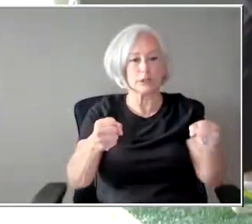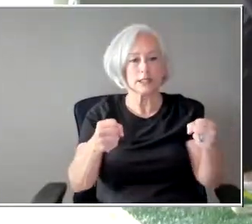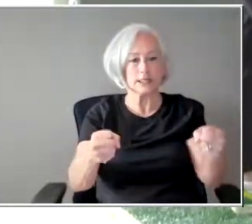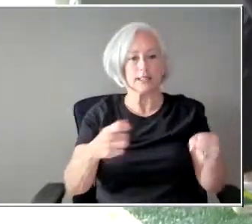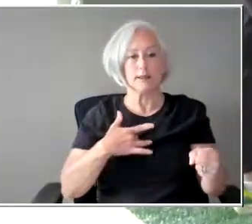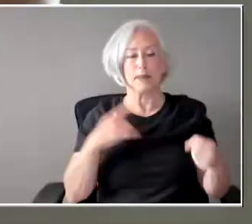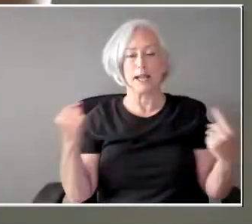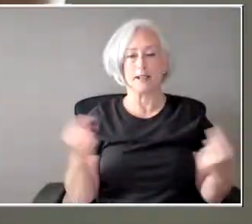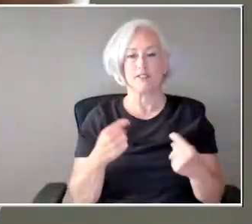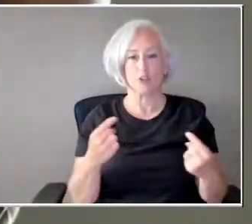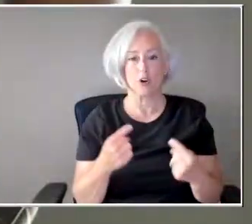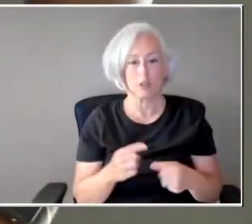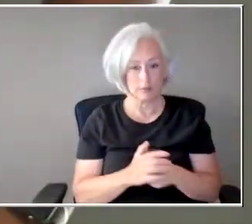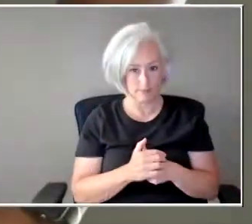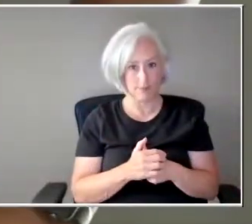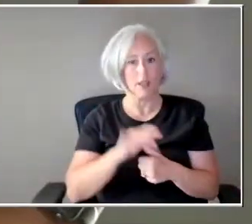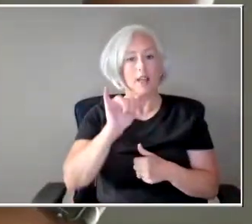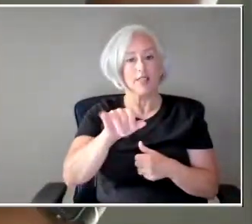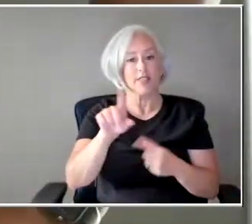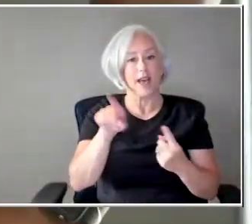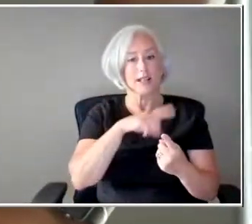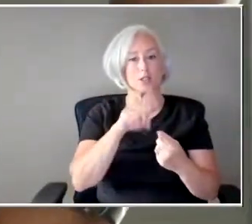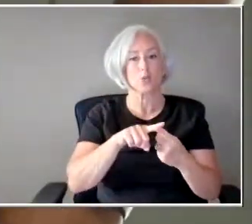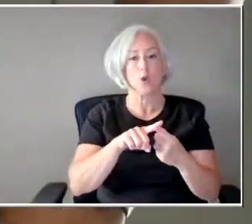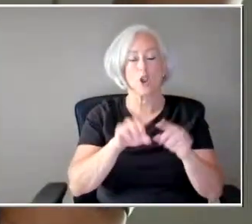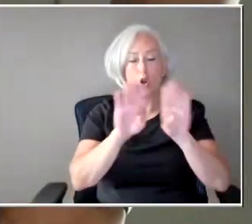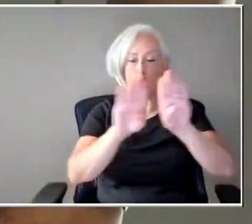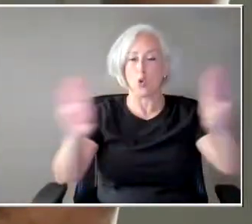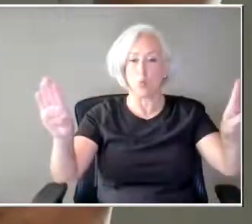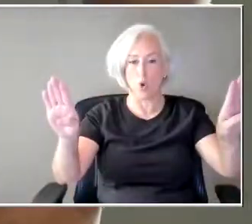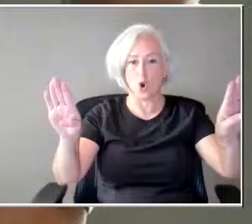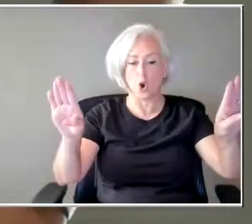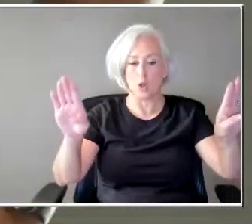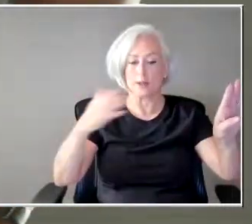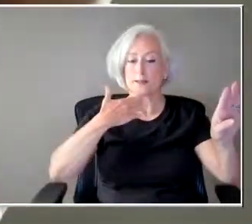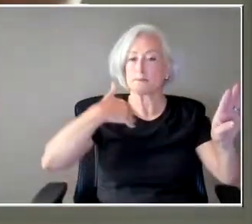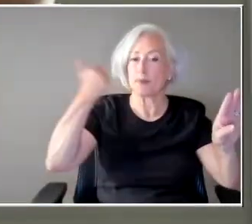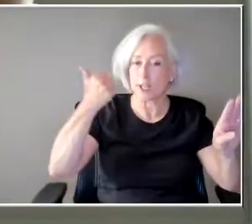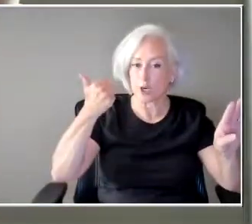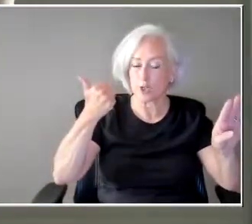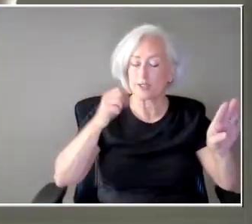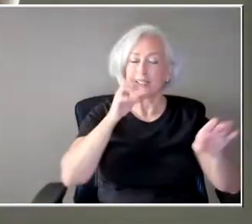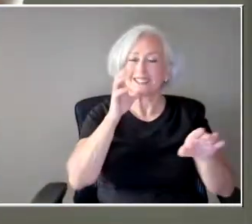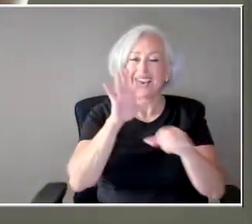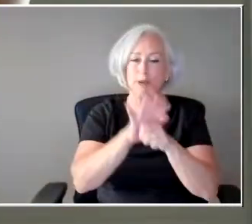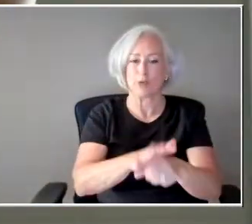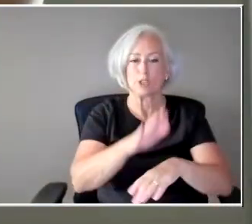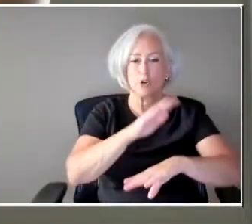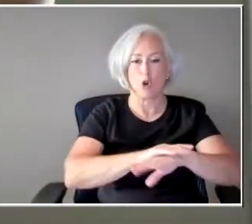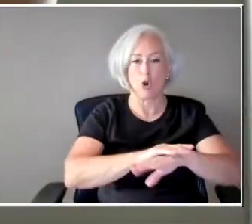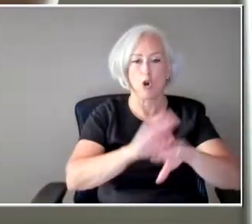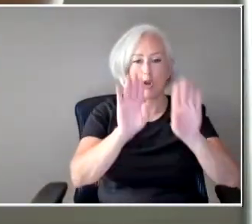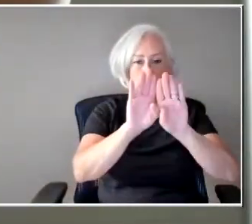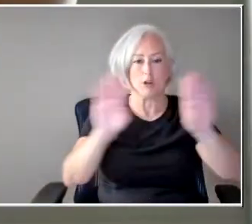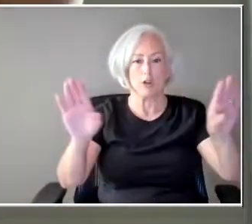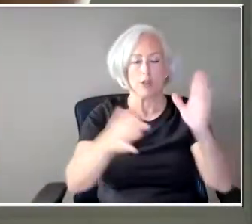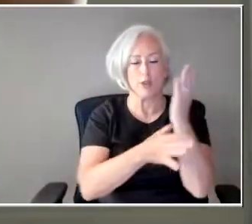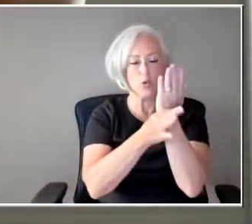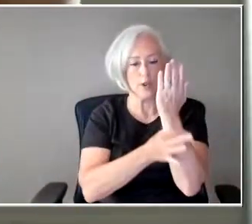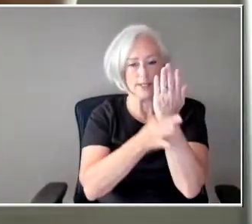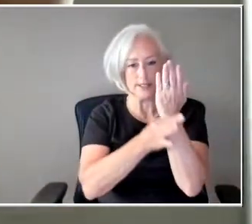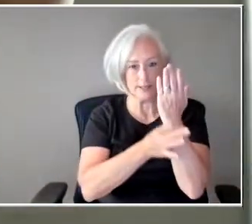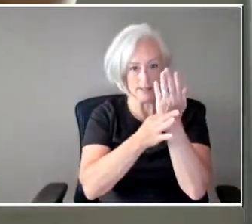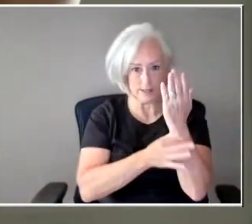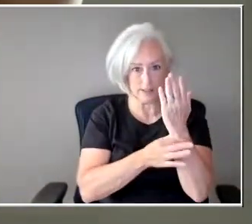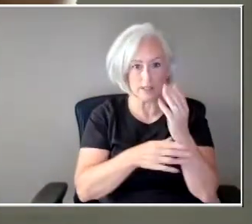where something like a wall would come in handy. It does not put as much pressure on your wrist. When you go down, you do often see somebody do like a fist, or they could even